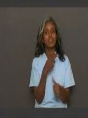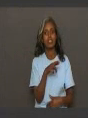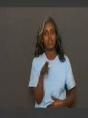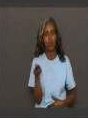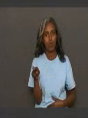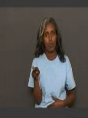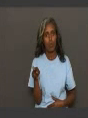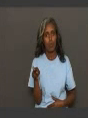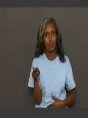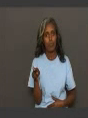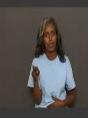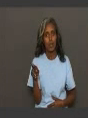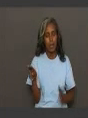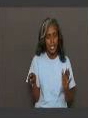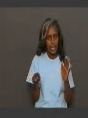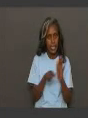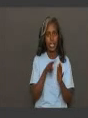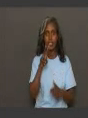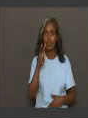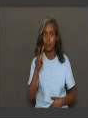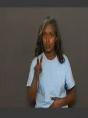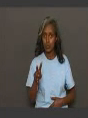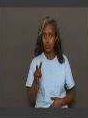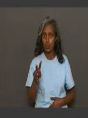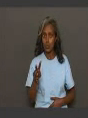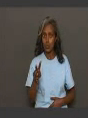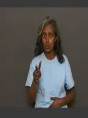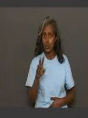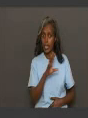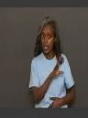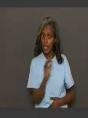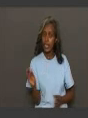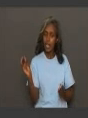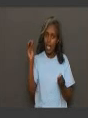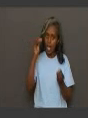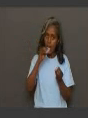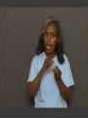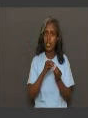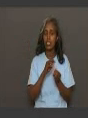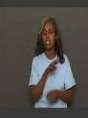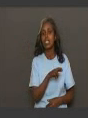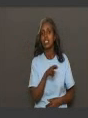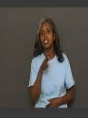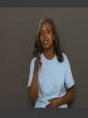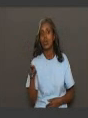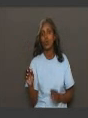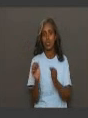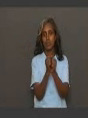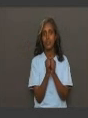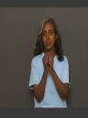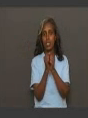row by -2 and adding the rows